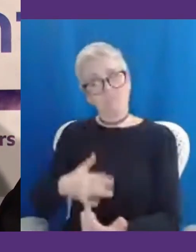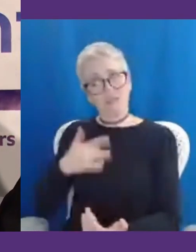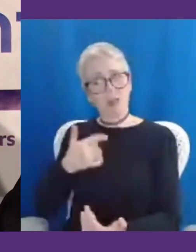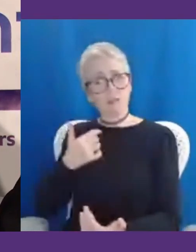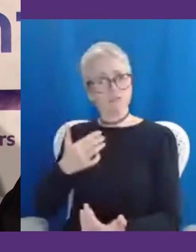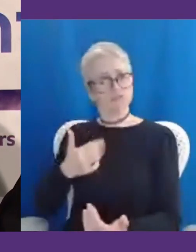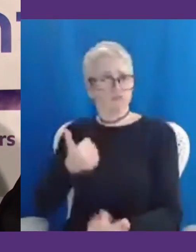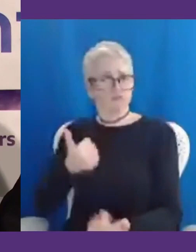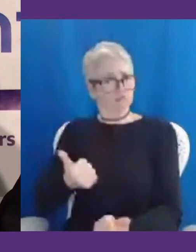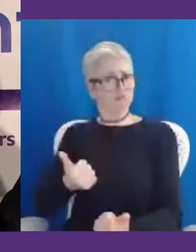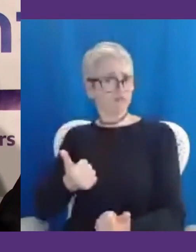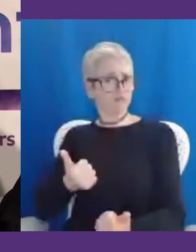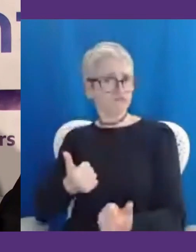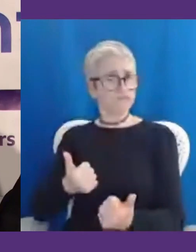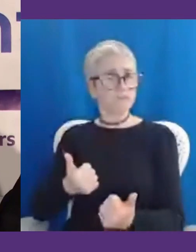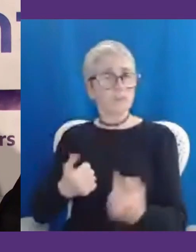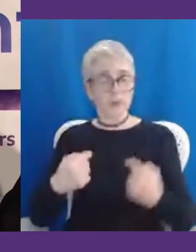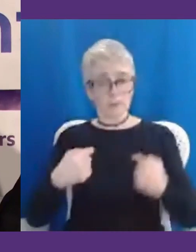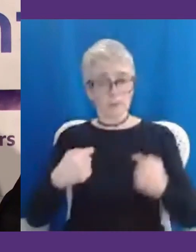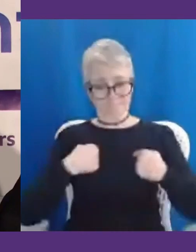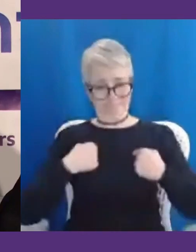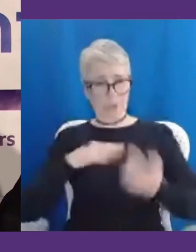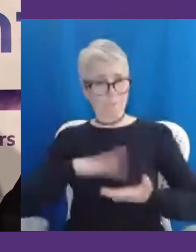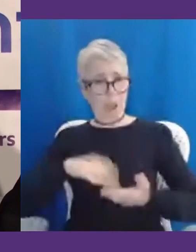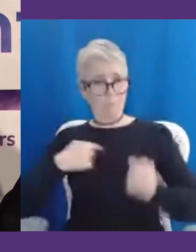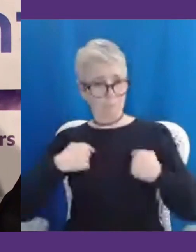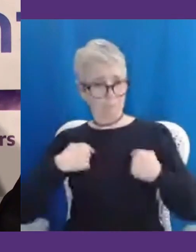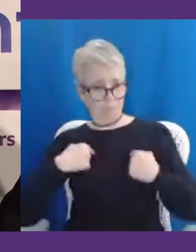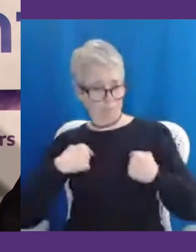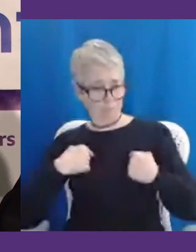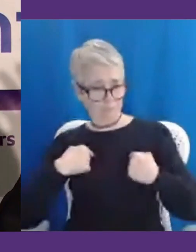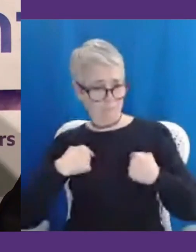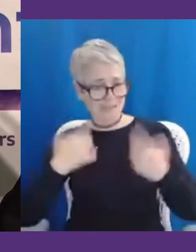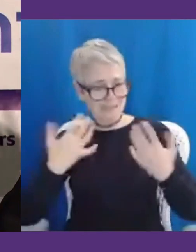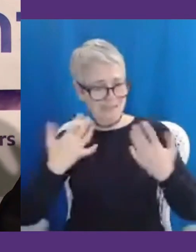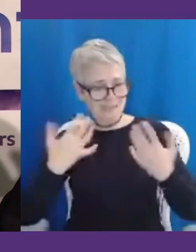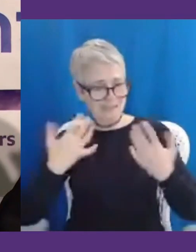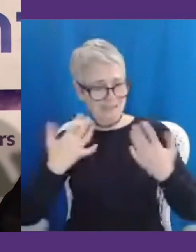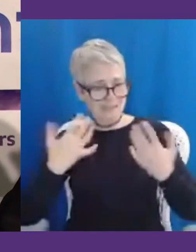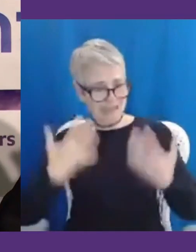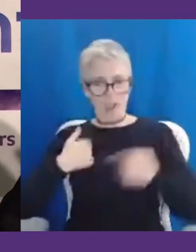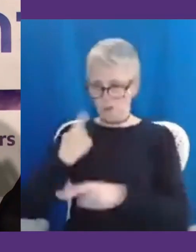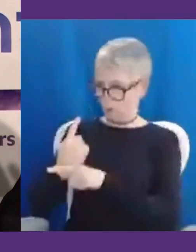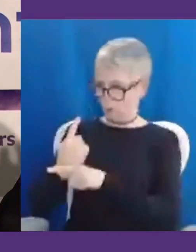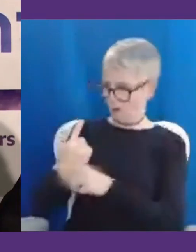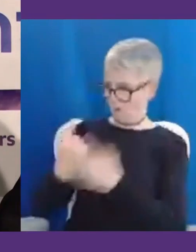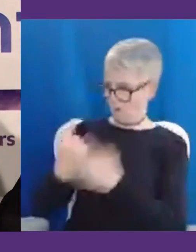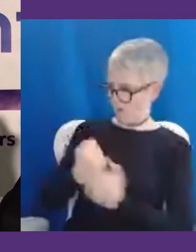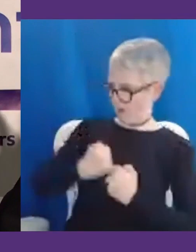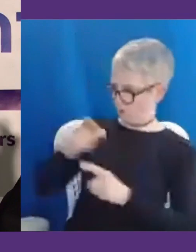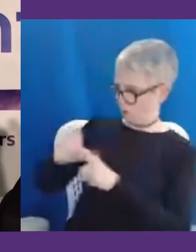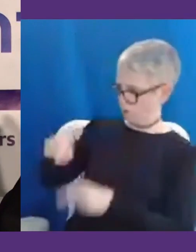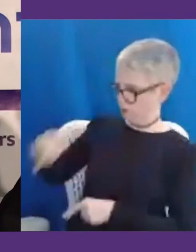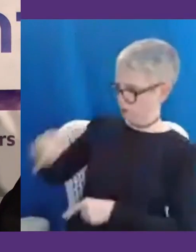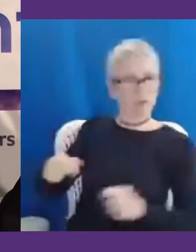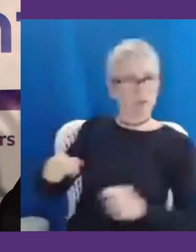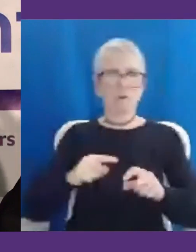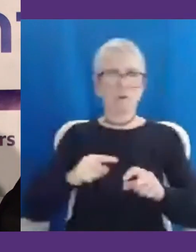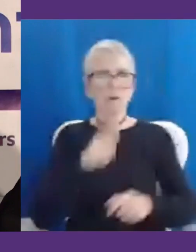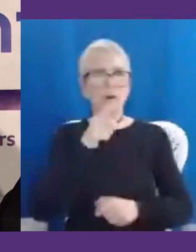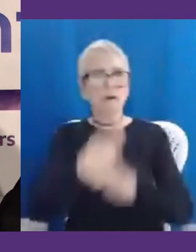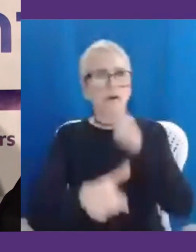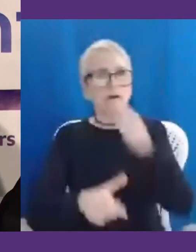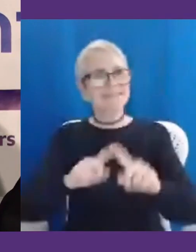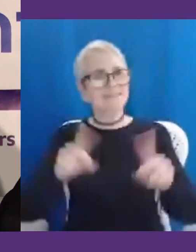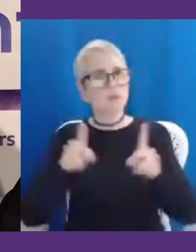now think so differently about how I talk about my daughter as well. So she doesn't have capacity to. She has